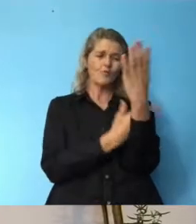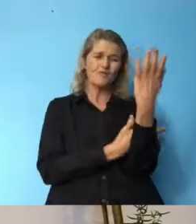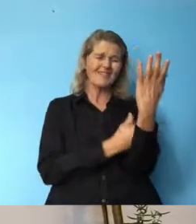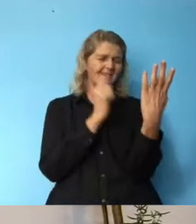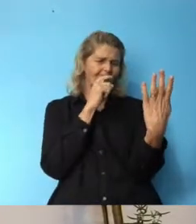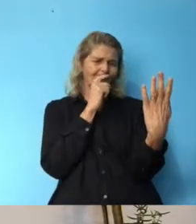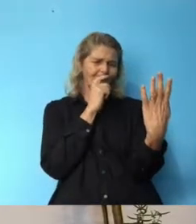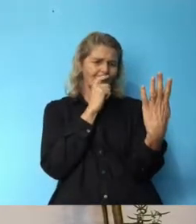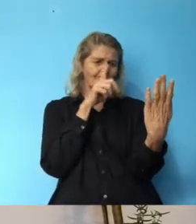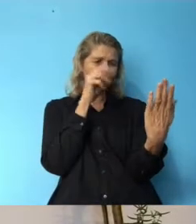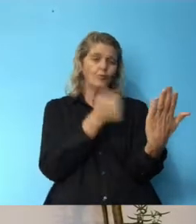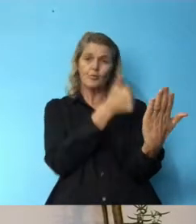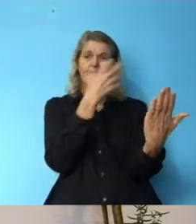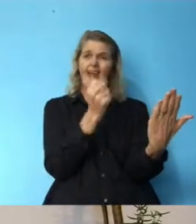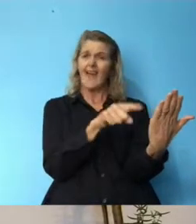while you're painting.